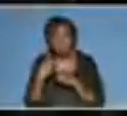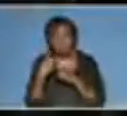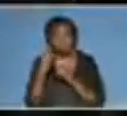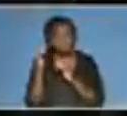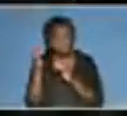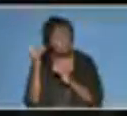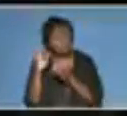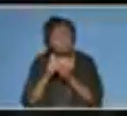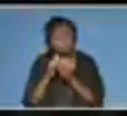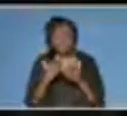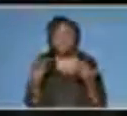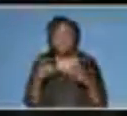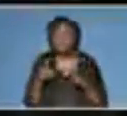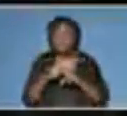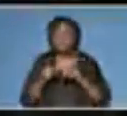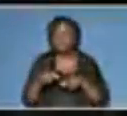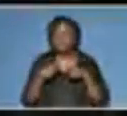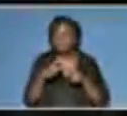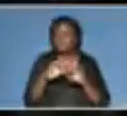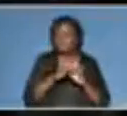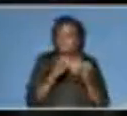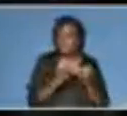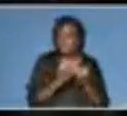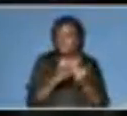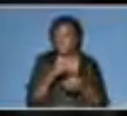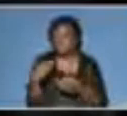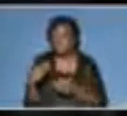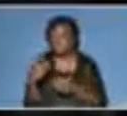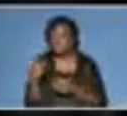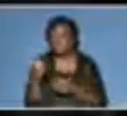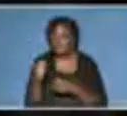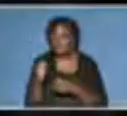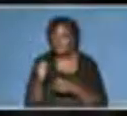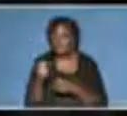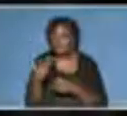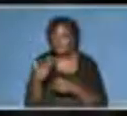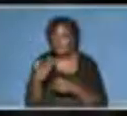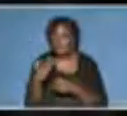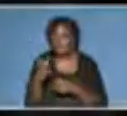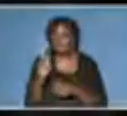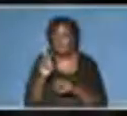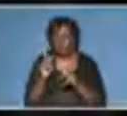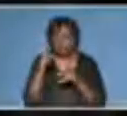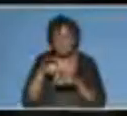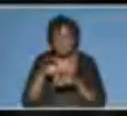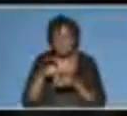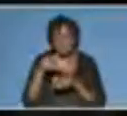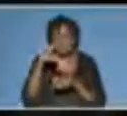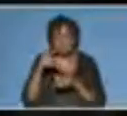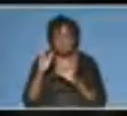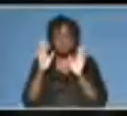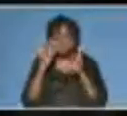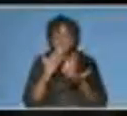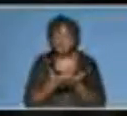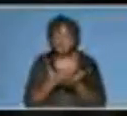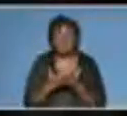would happen. But I give the corporation and the stakeholders of the corporation great credit for taking steps to